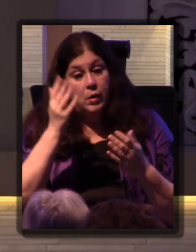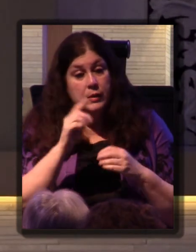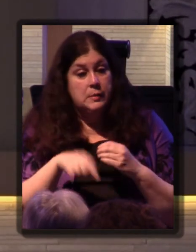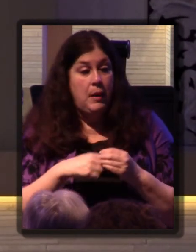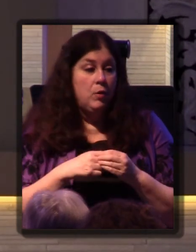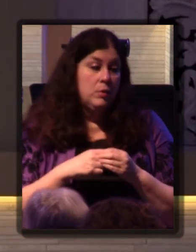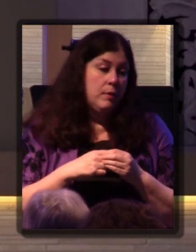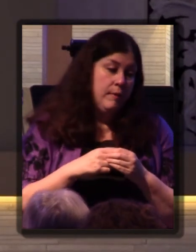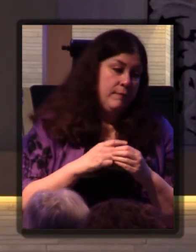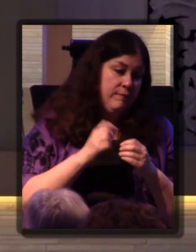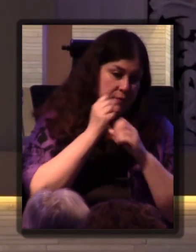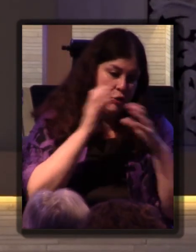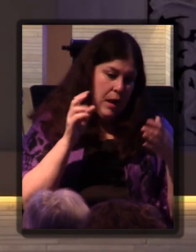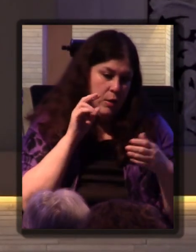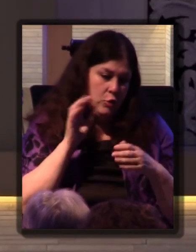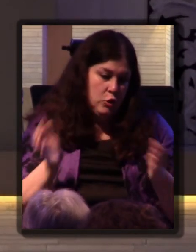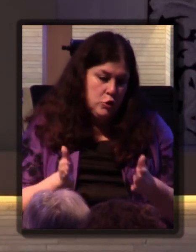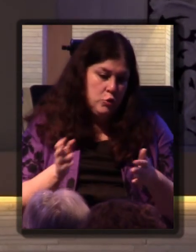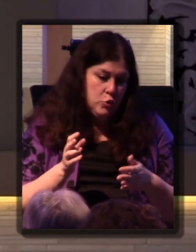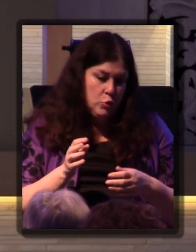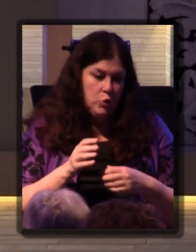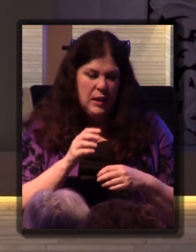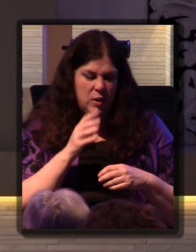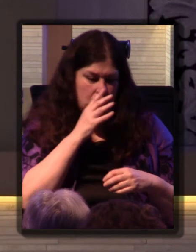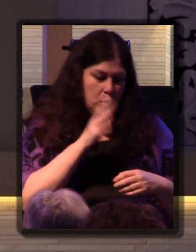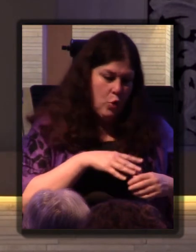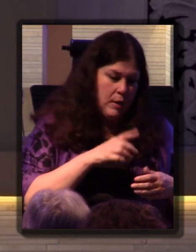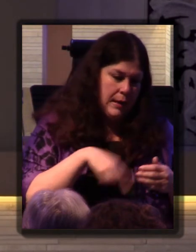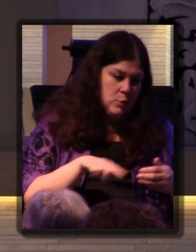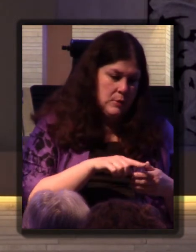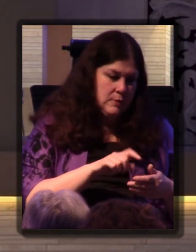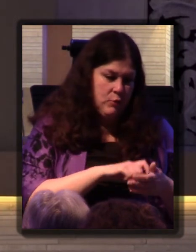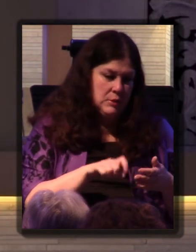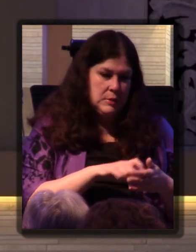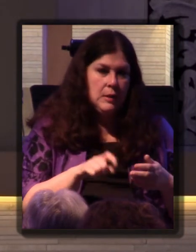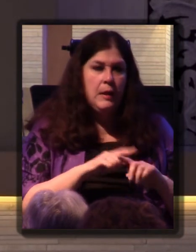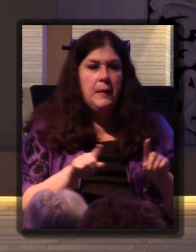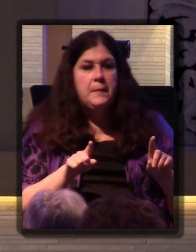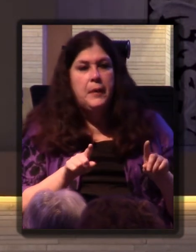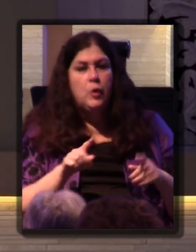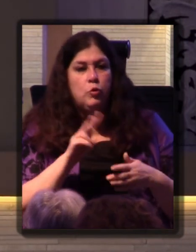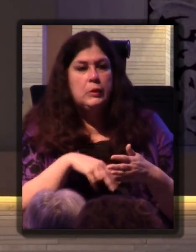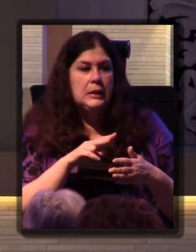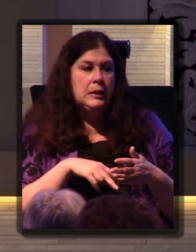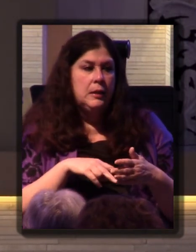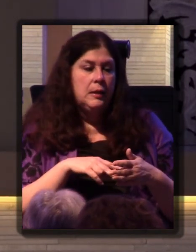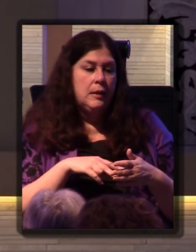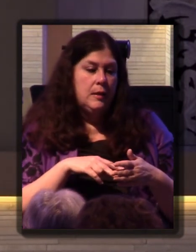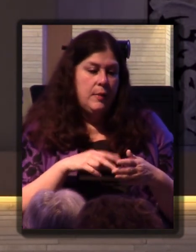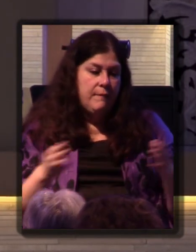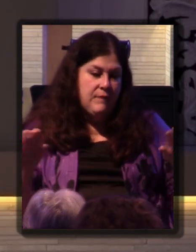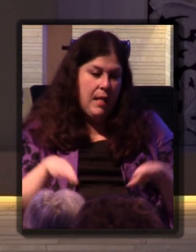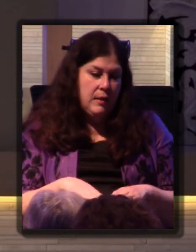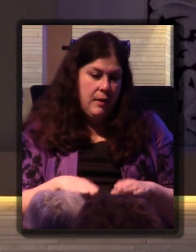this oracle about the Valley of Vision, and I would encourage you to read it. You can ignore next week's verses because now they're wrong. But